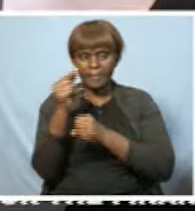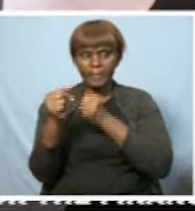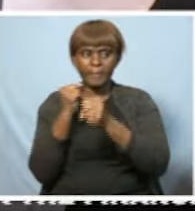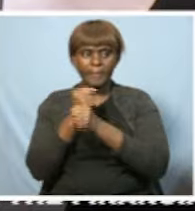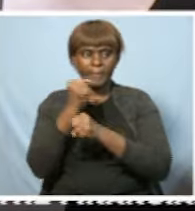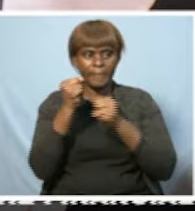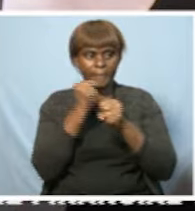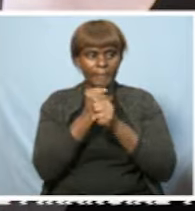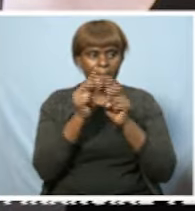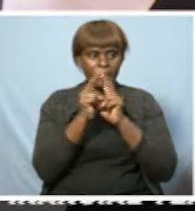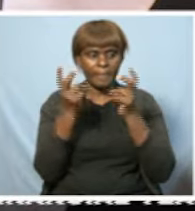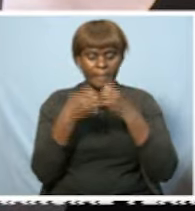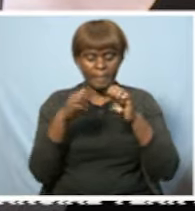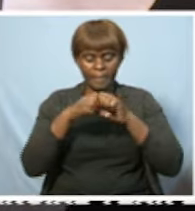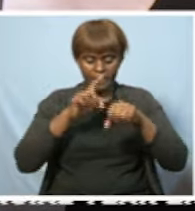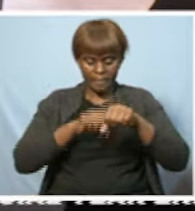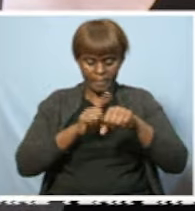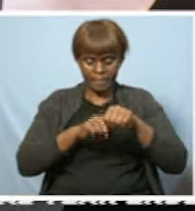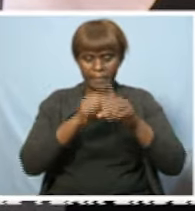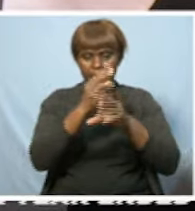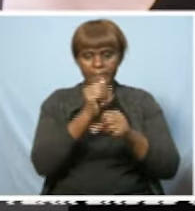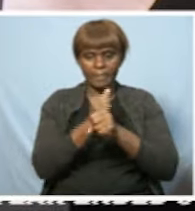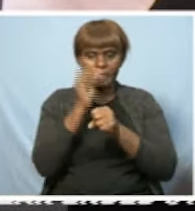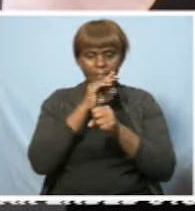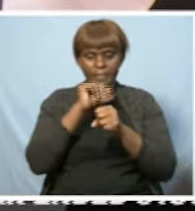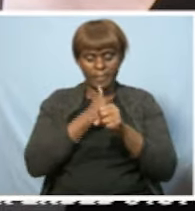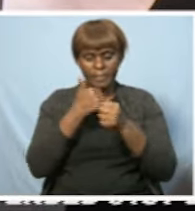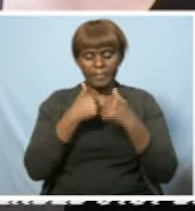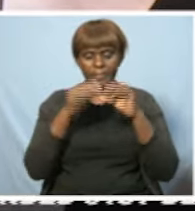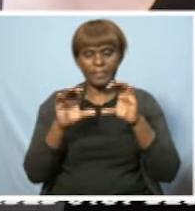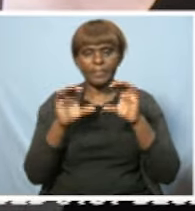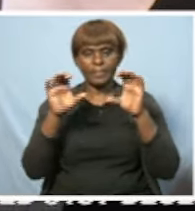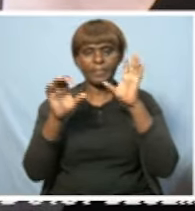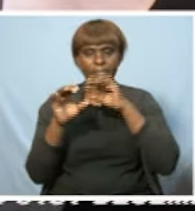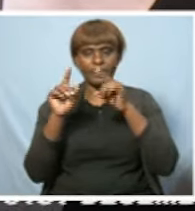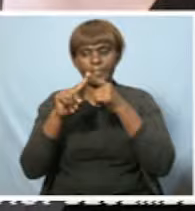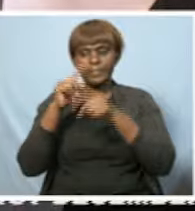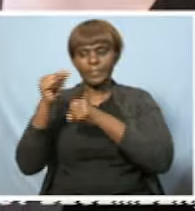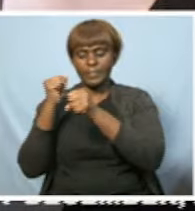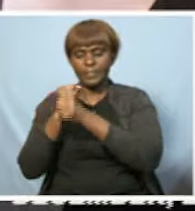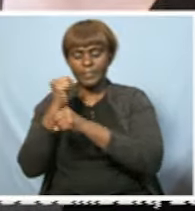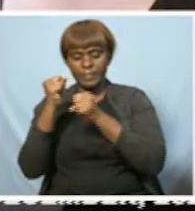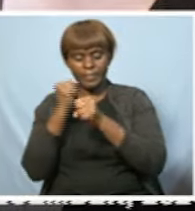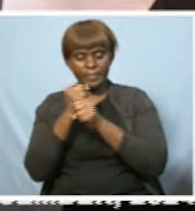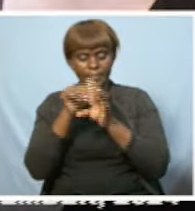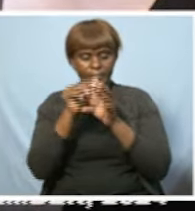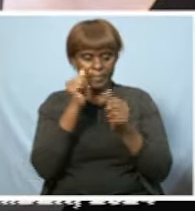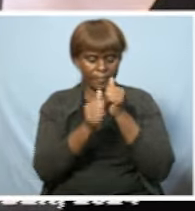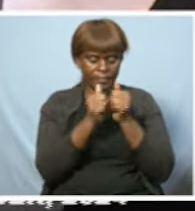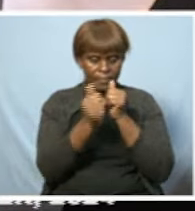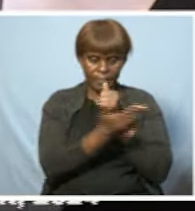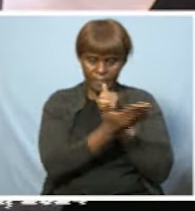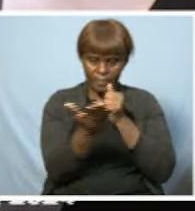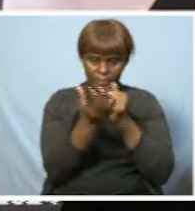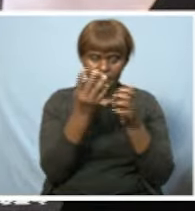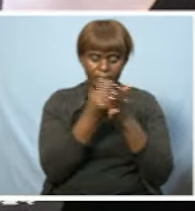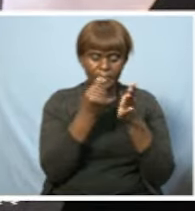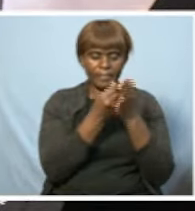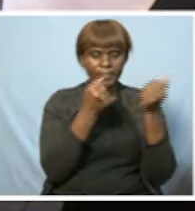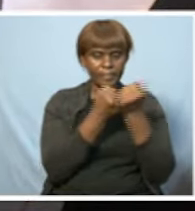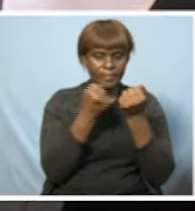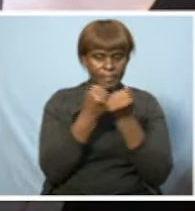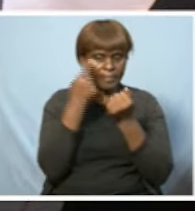So even as at the time when they were being received, we had allocated them to the years in which they were funded. So